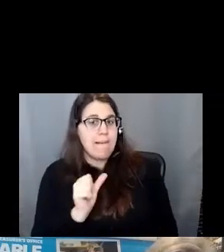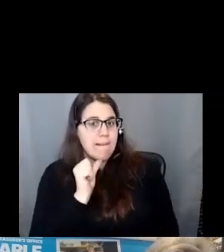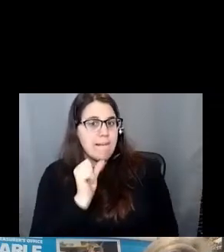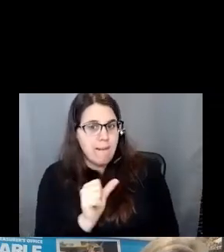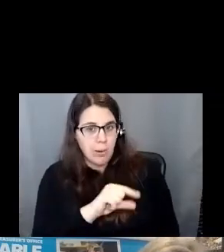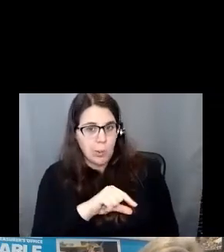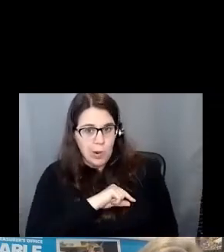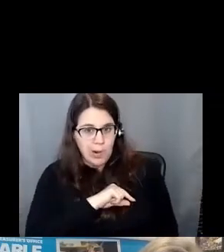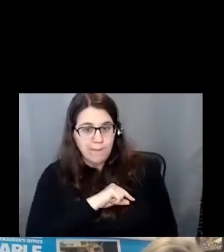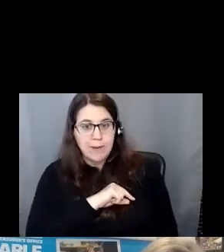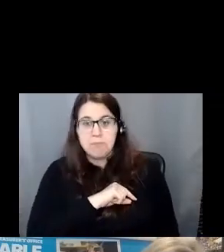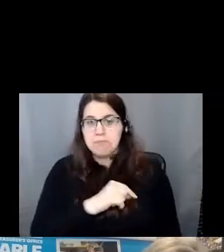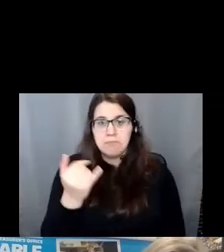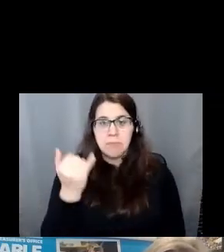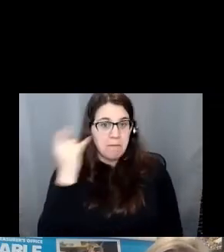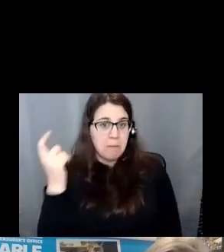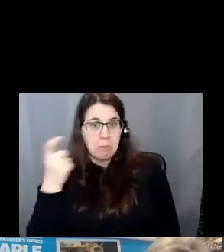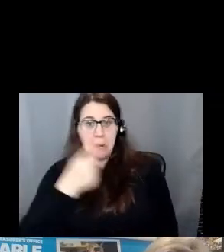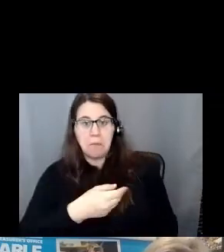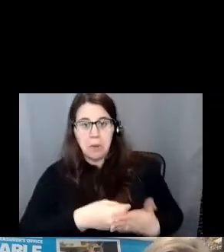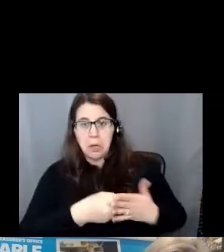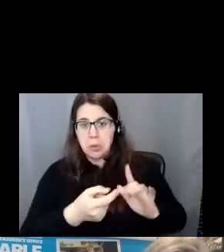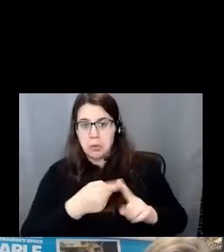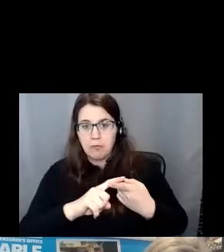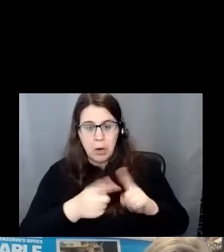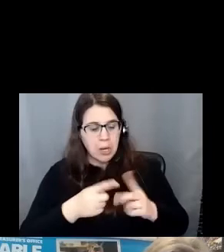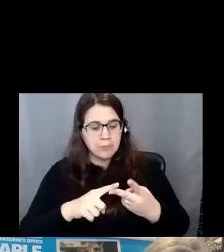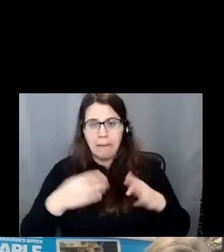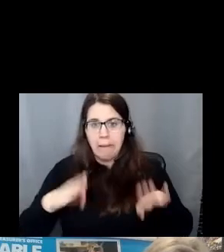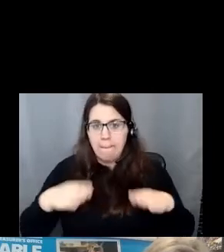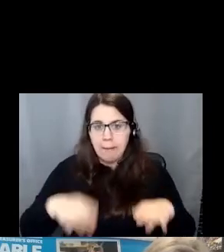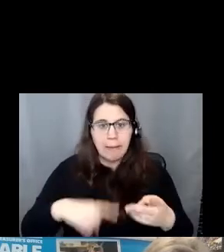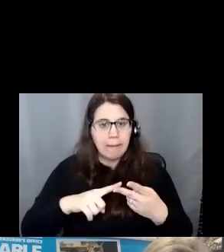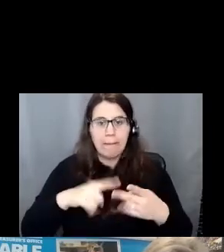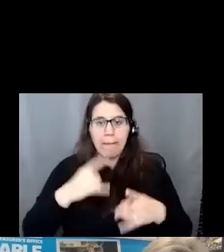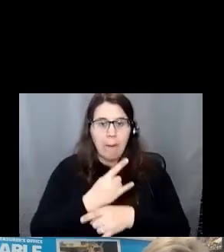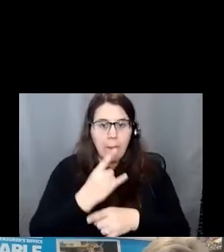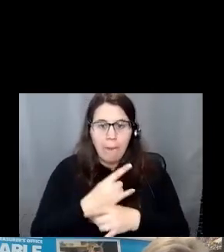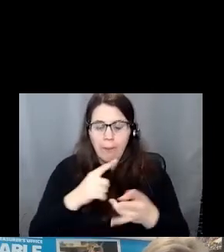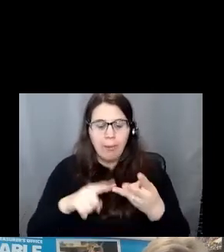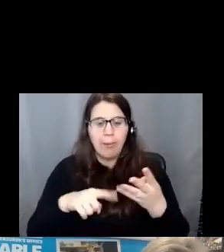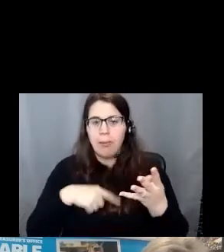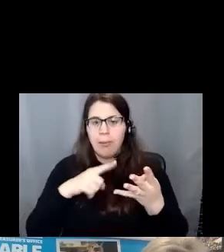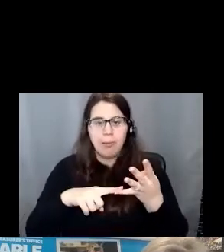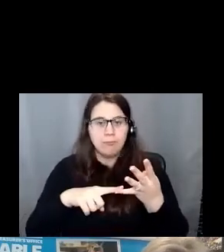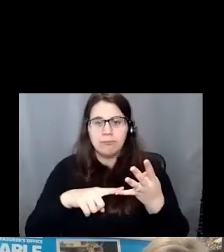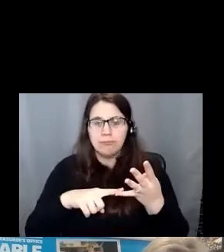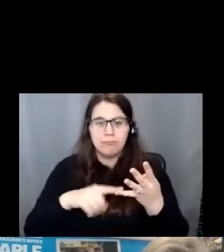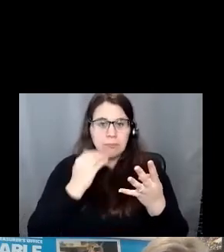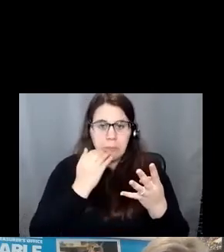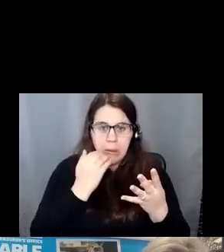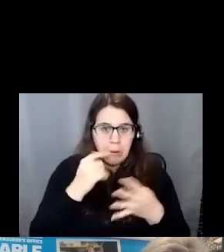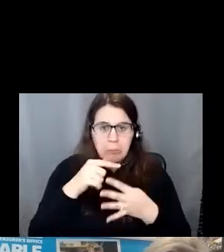the monies to a friend, gambling, tobacco, alcohol use, for example. Now, some examples of the categories